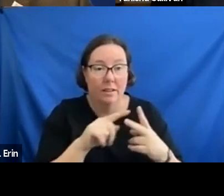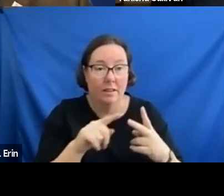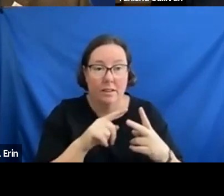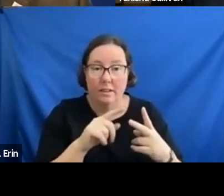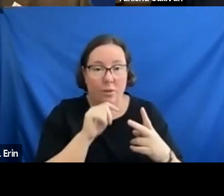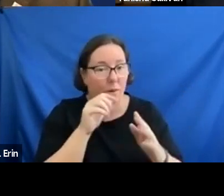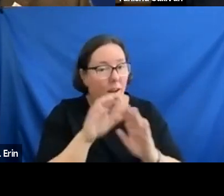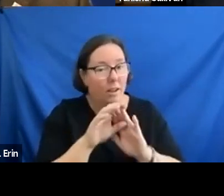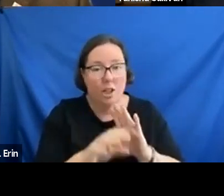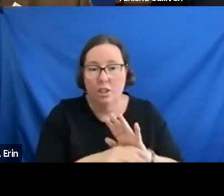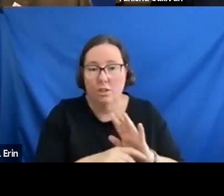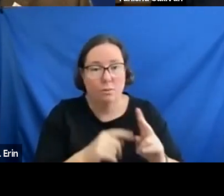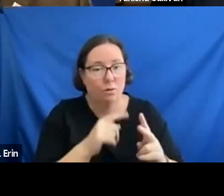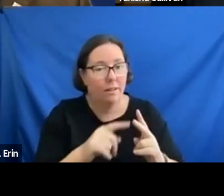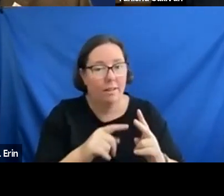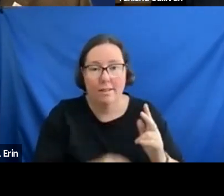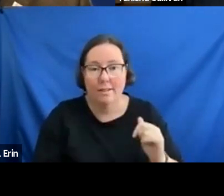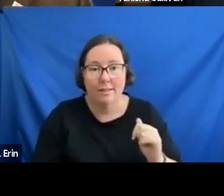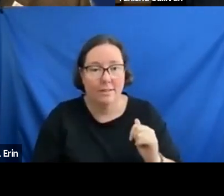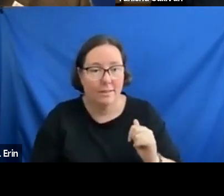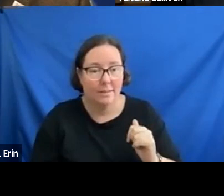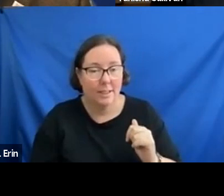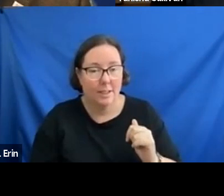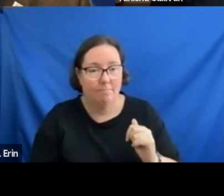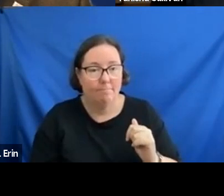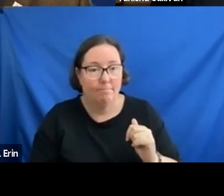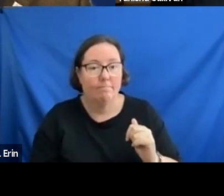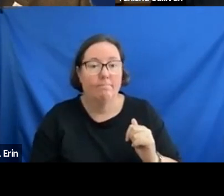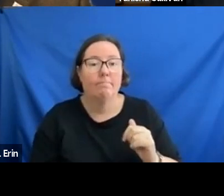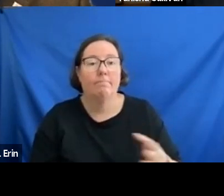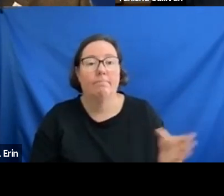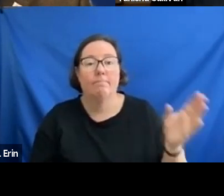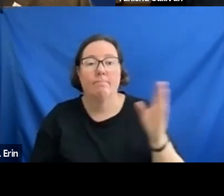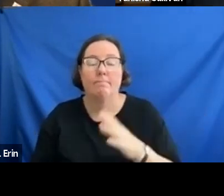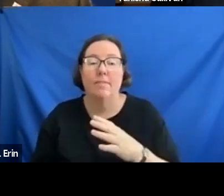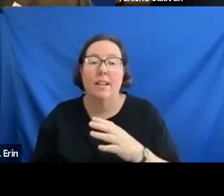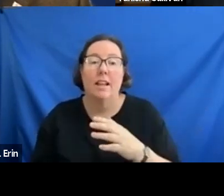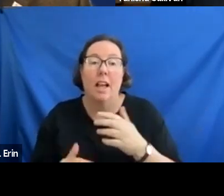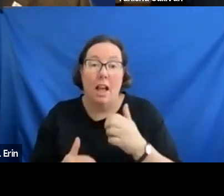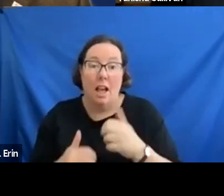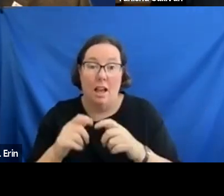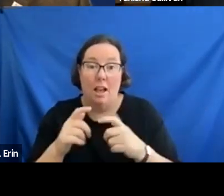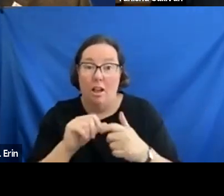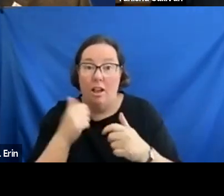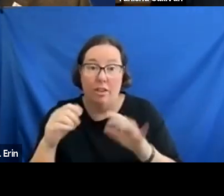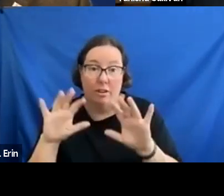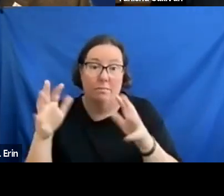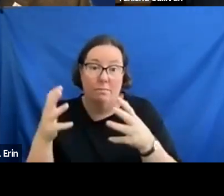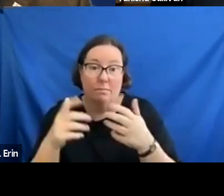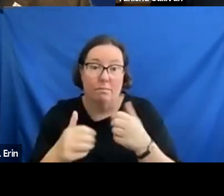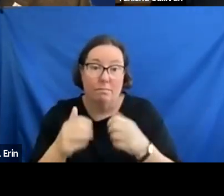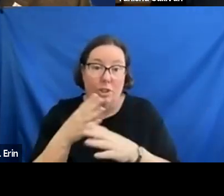were unconstitutional, right? A separate majority of justices felt that there